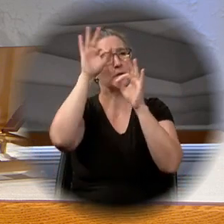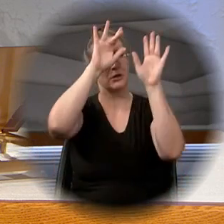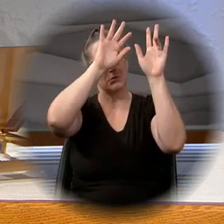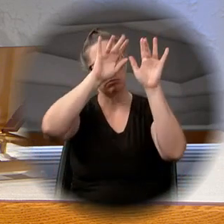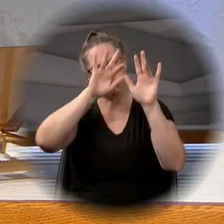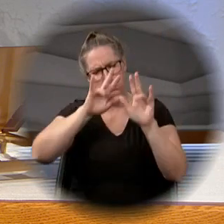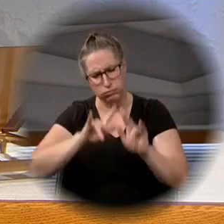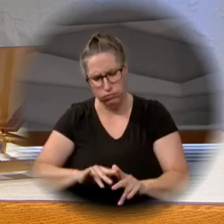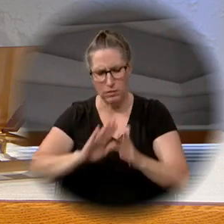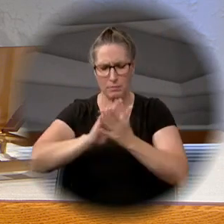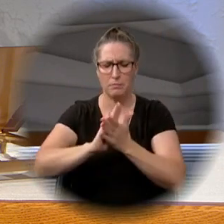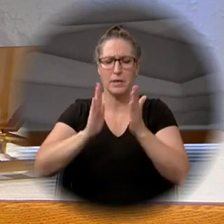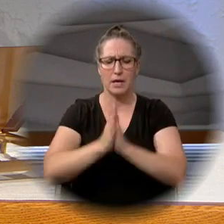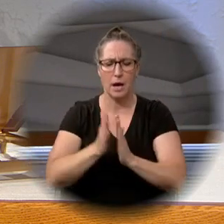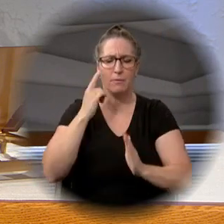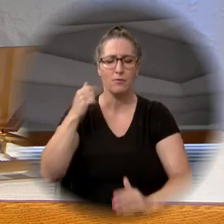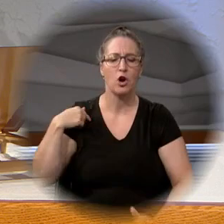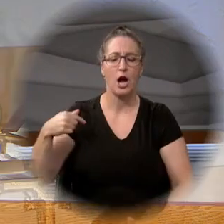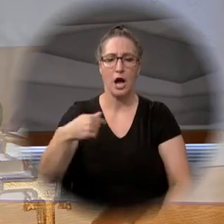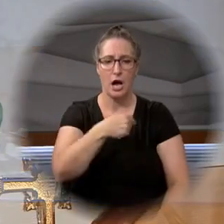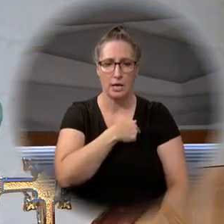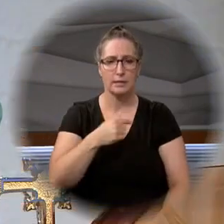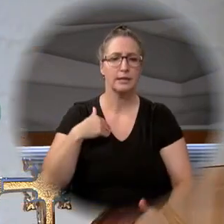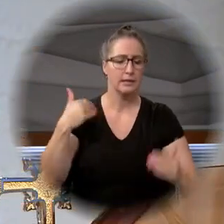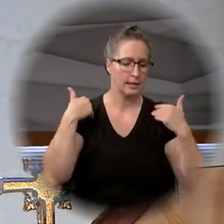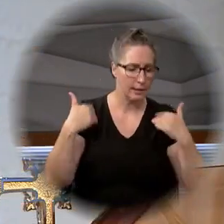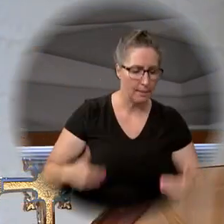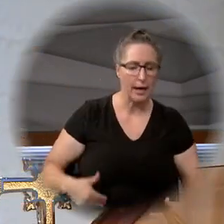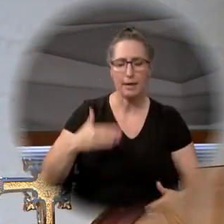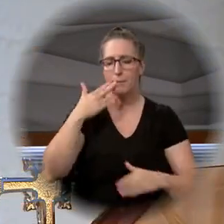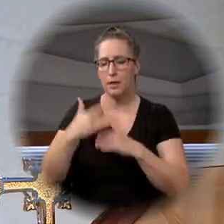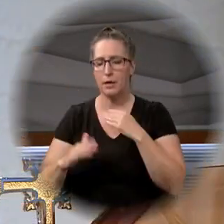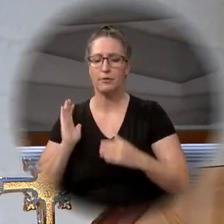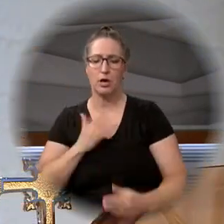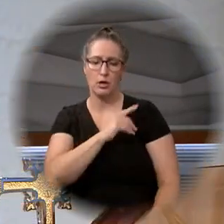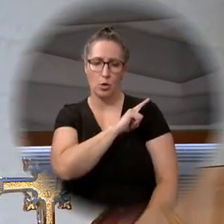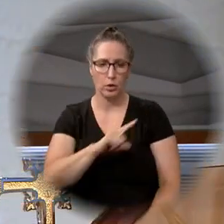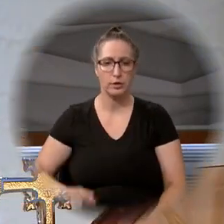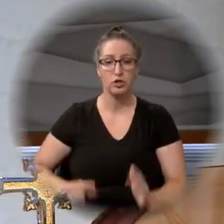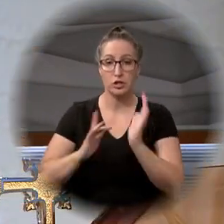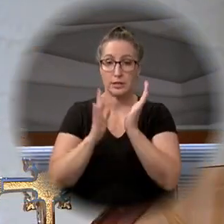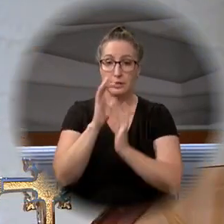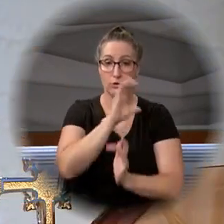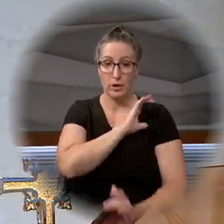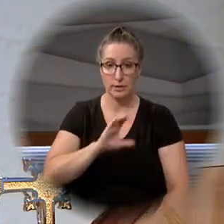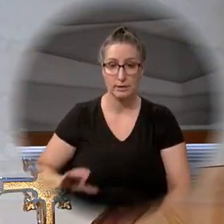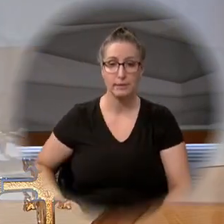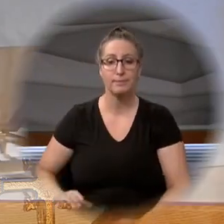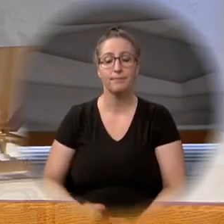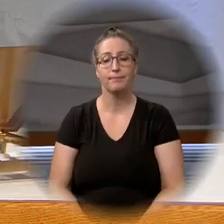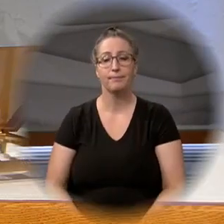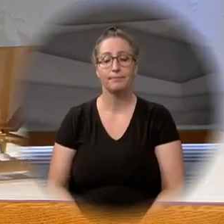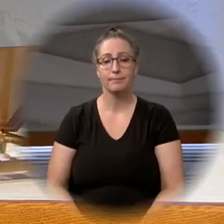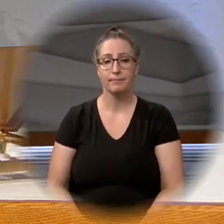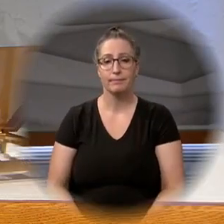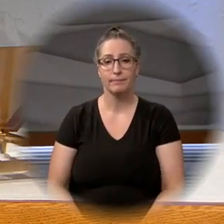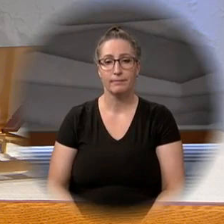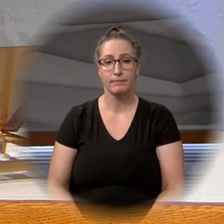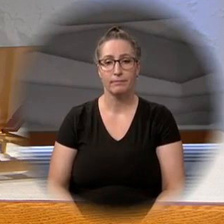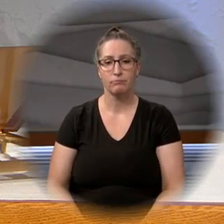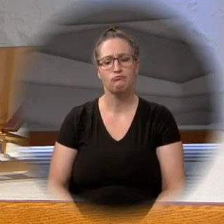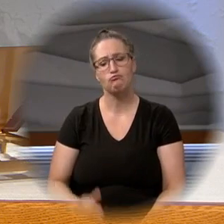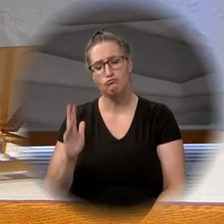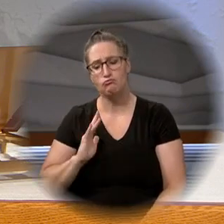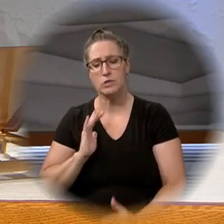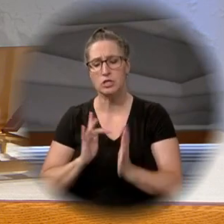Spirit upon them like the dewfall, so that they may become for us the body and blood of our Lord Jesus Christ. At